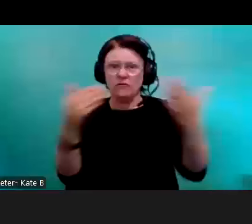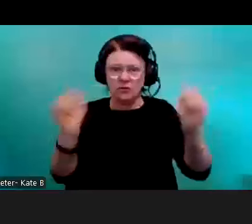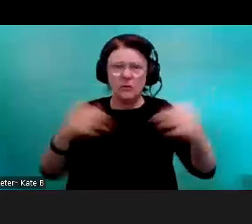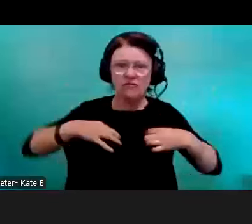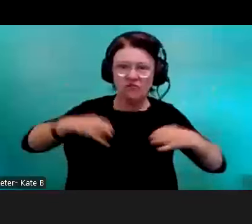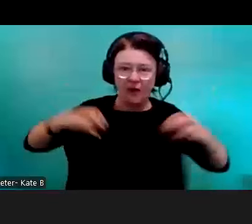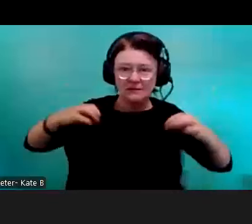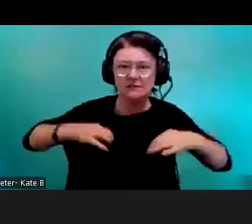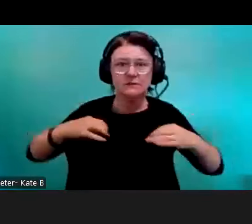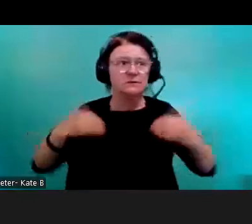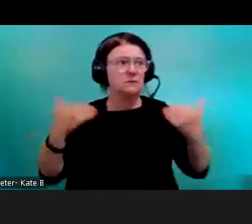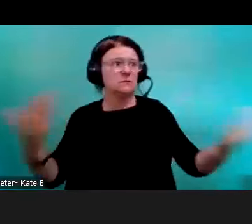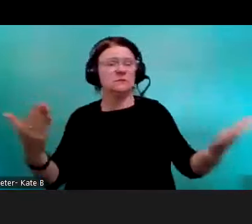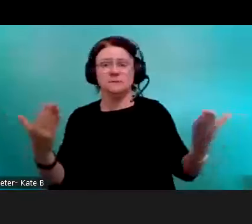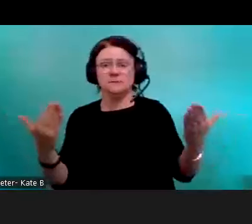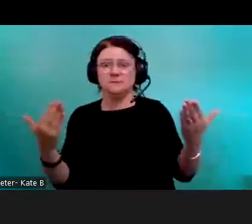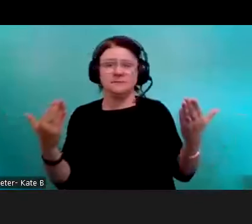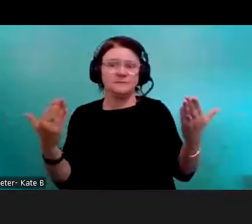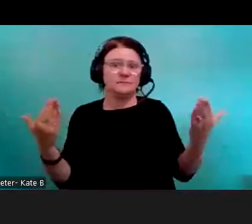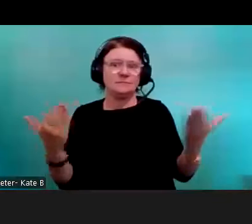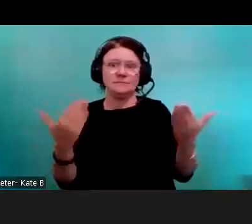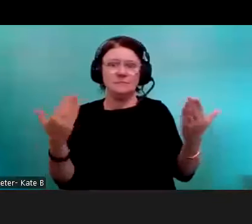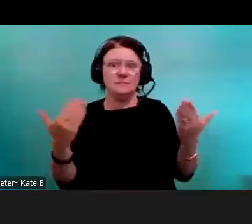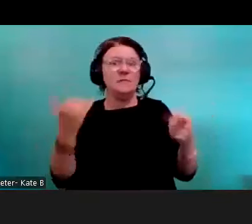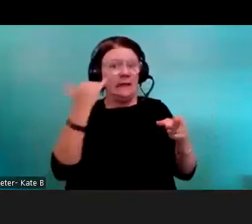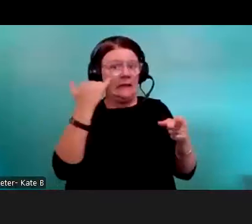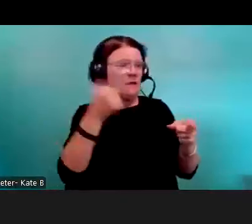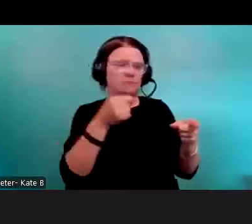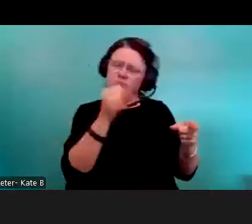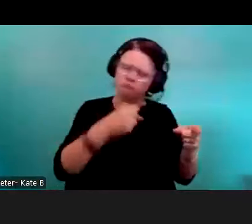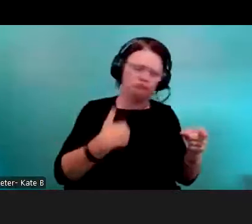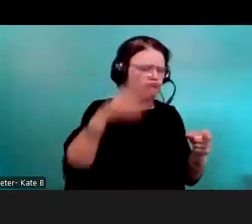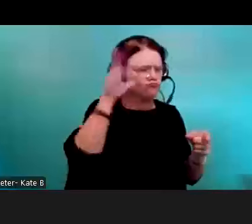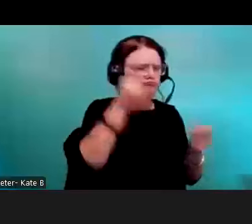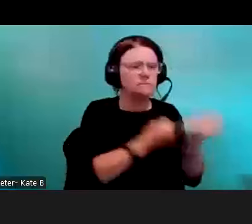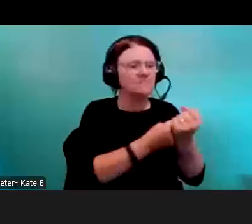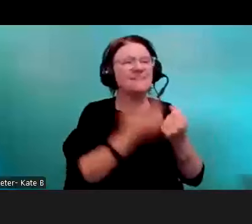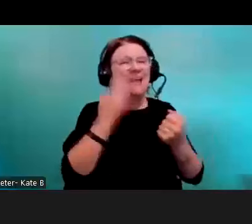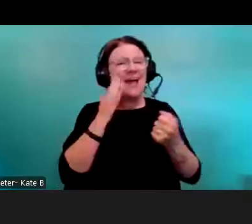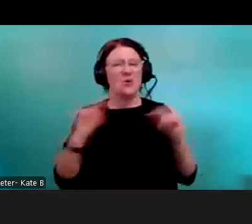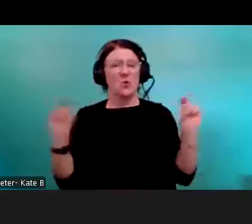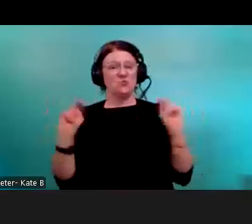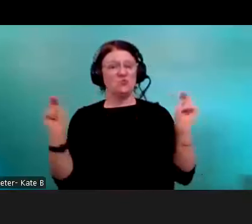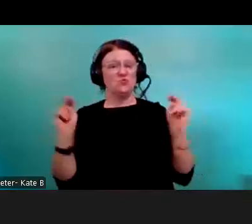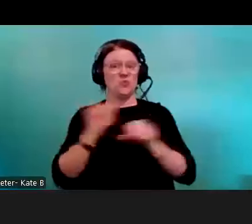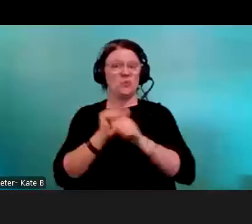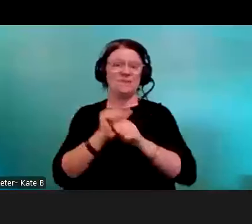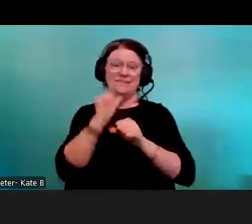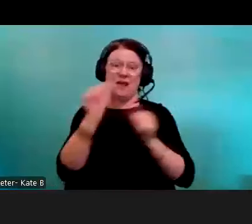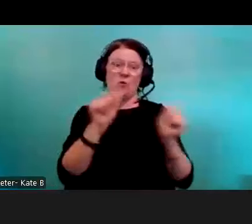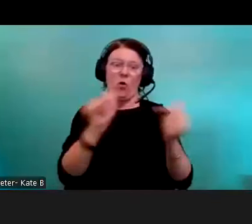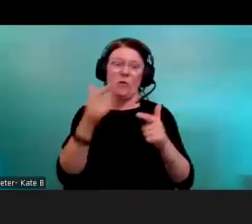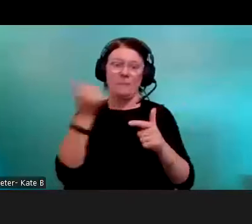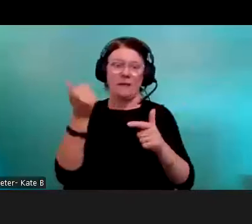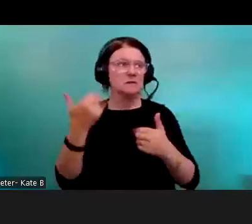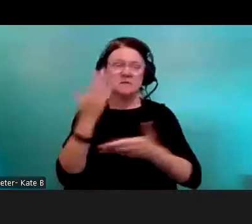and especially, where it aligns with your own personal values. We know nonpartisan work isn't for everyone, because there are some things